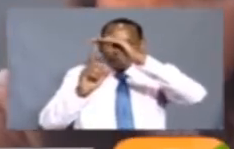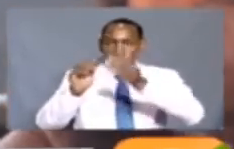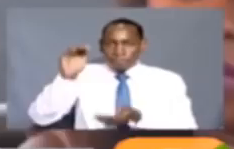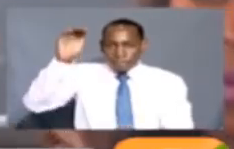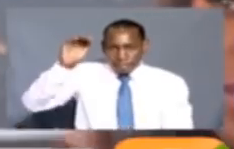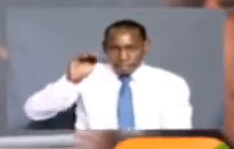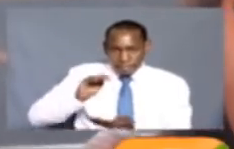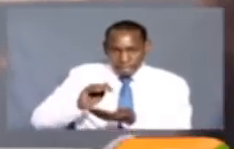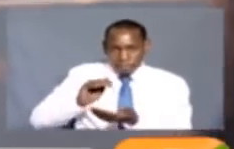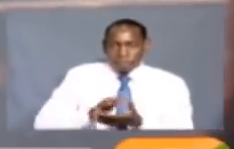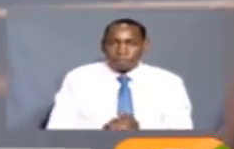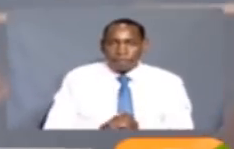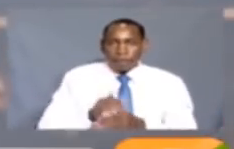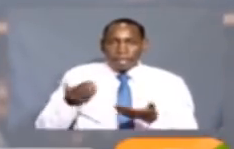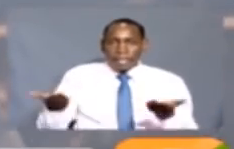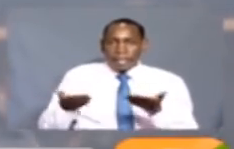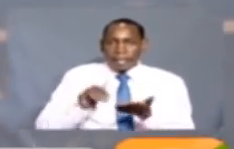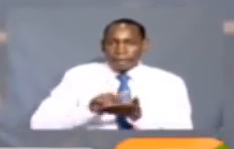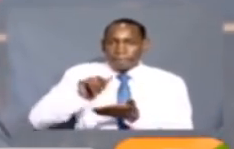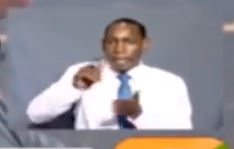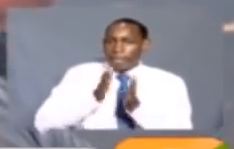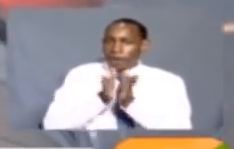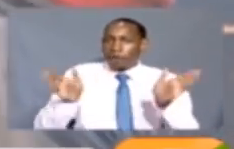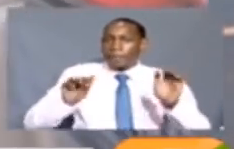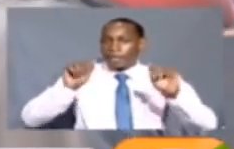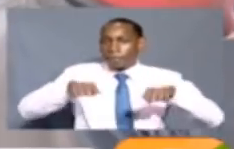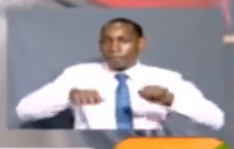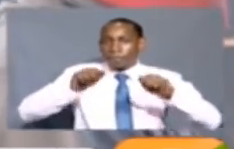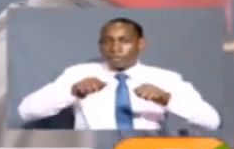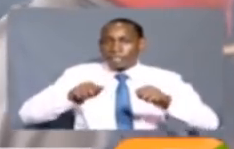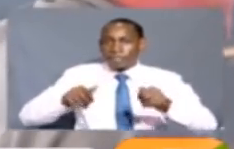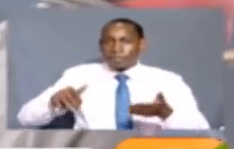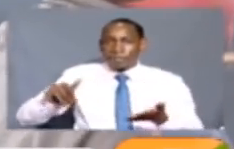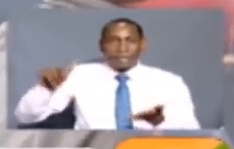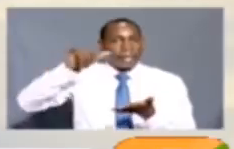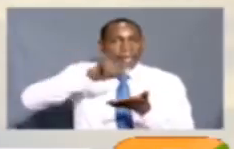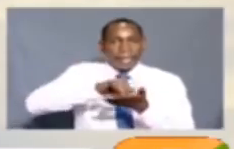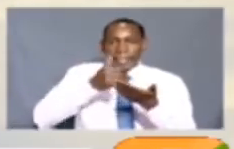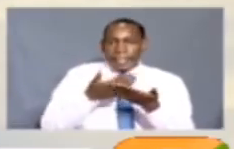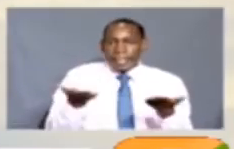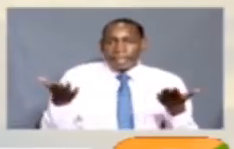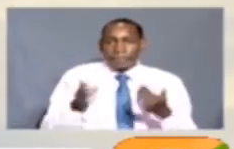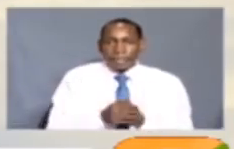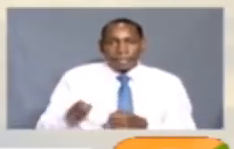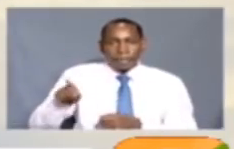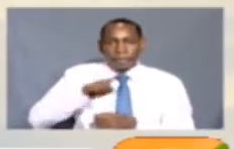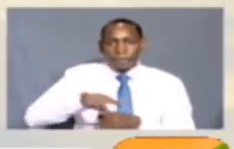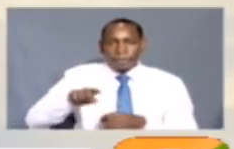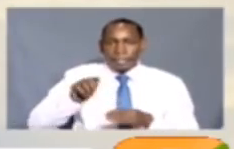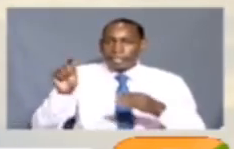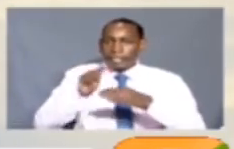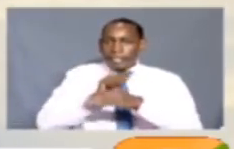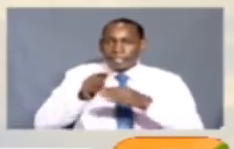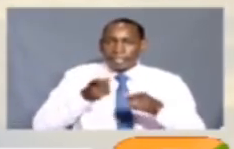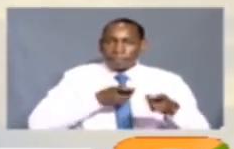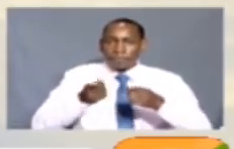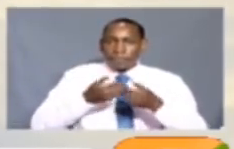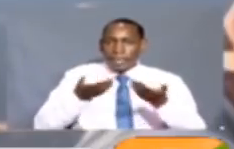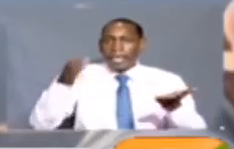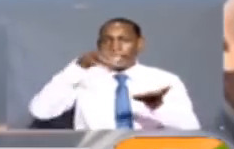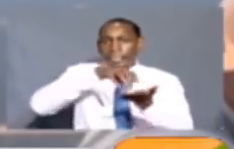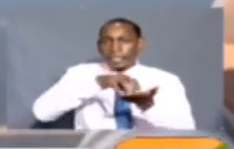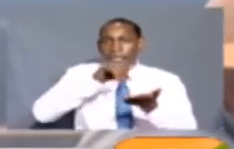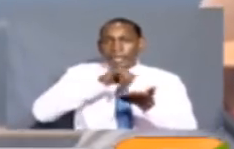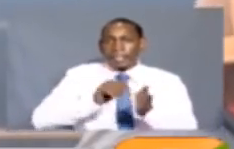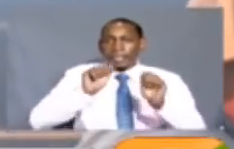fly is so open that we can land pretty much anywhere. We're trained to handle any situations that